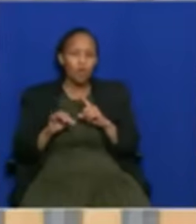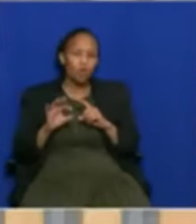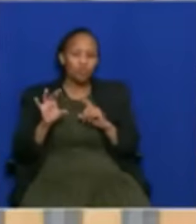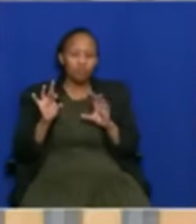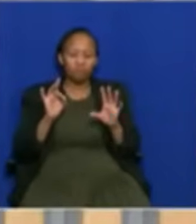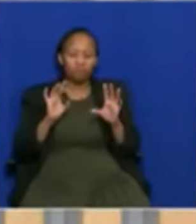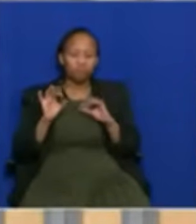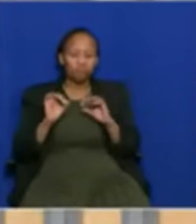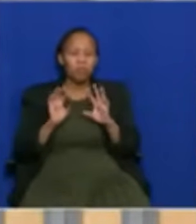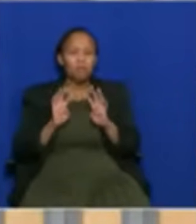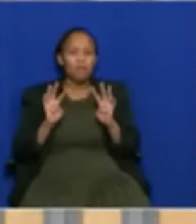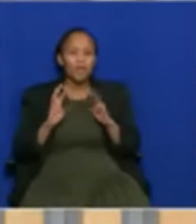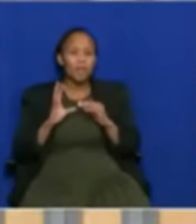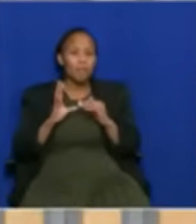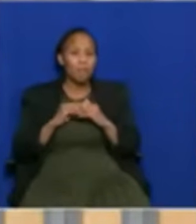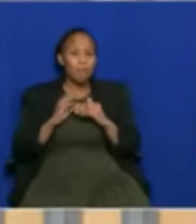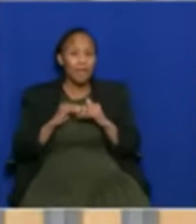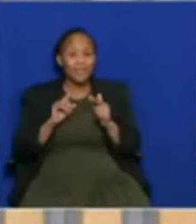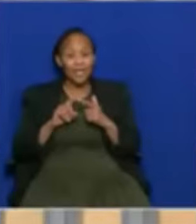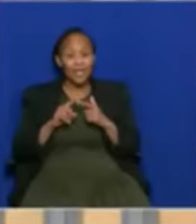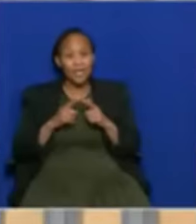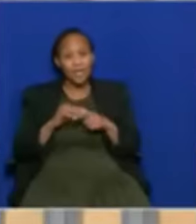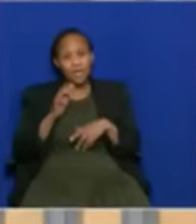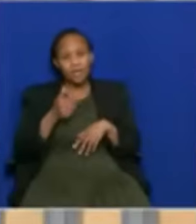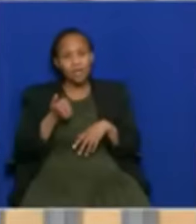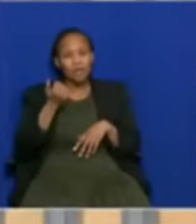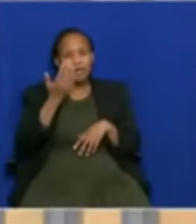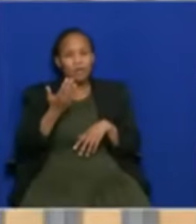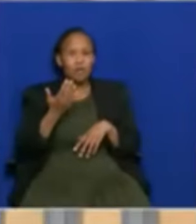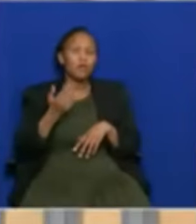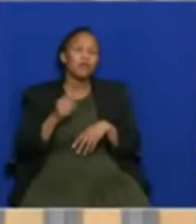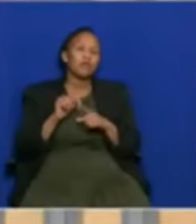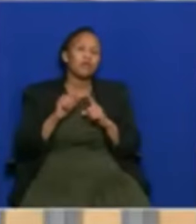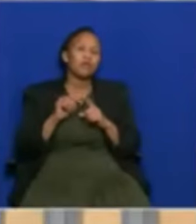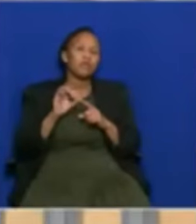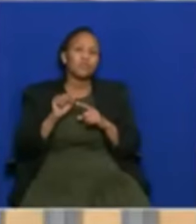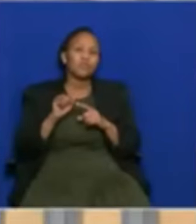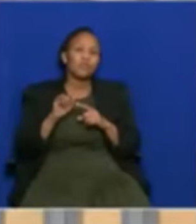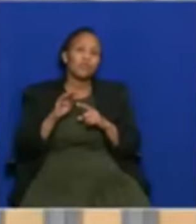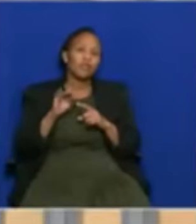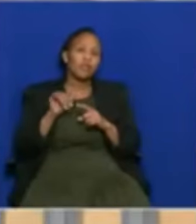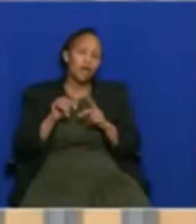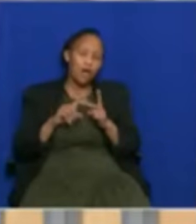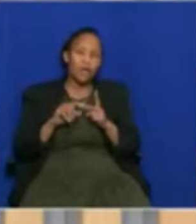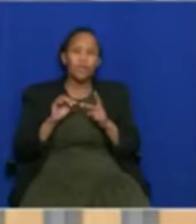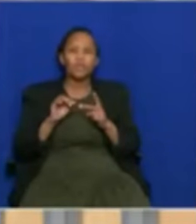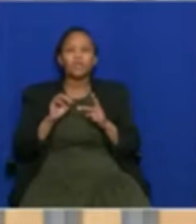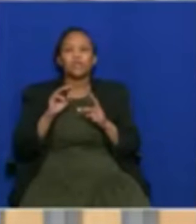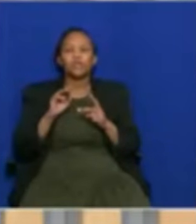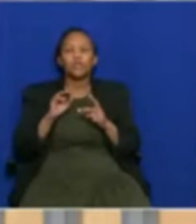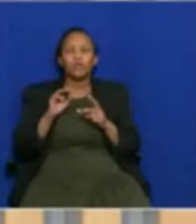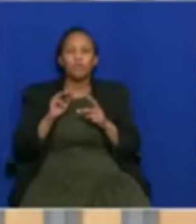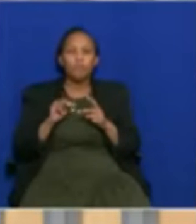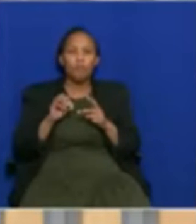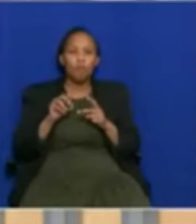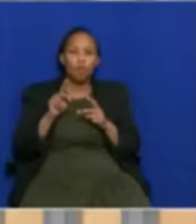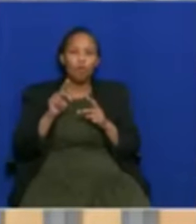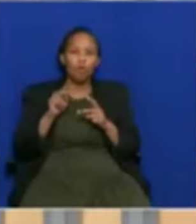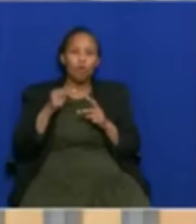approved by General Nkua and General Sibia. You can tell us that if you have that fact.